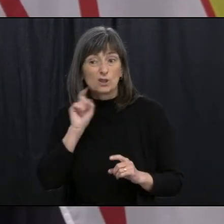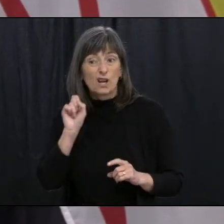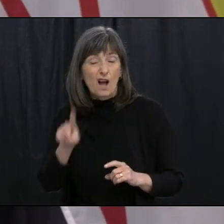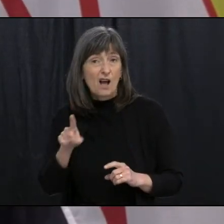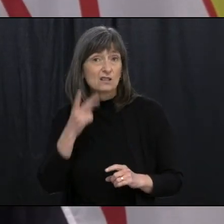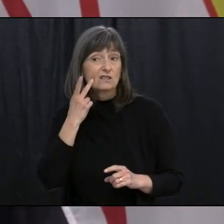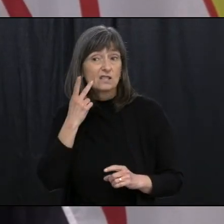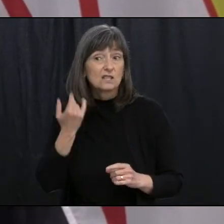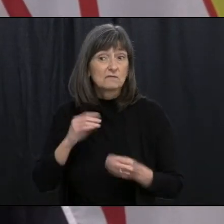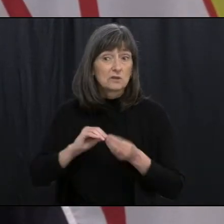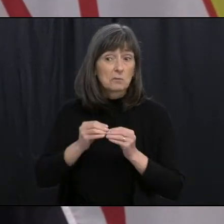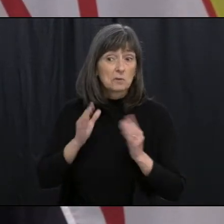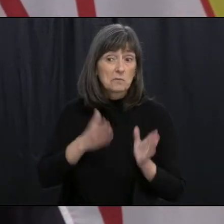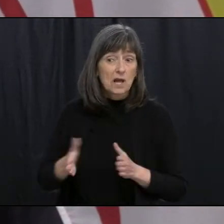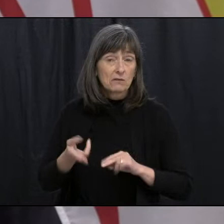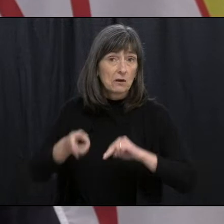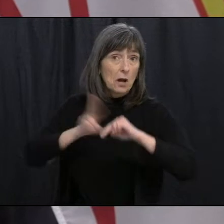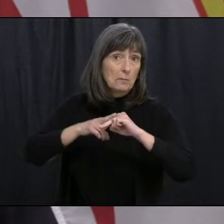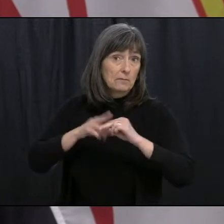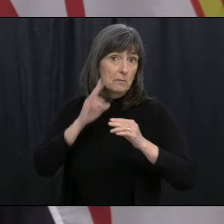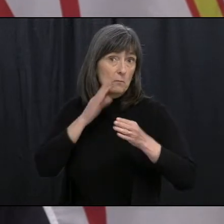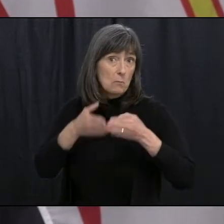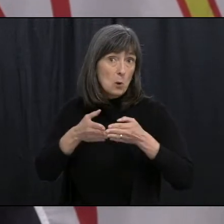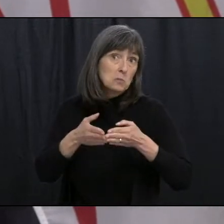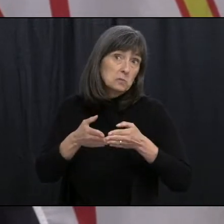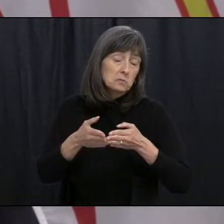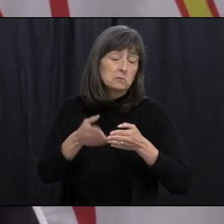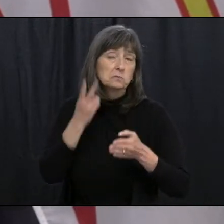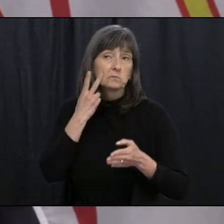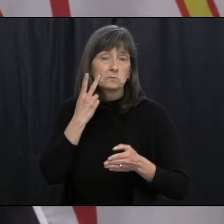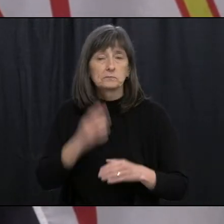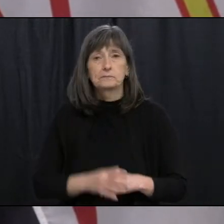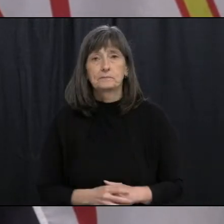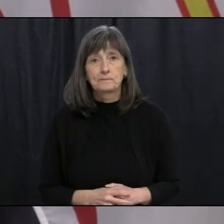that and get that information for you.